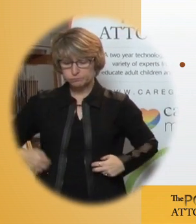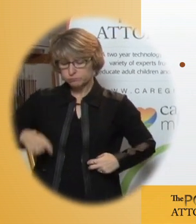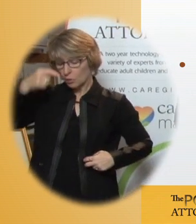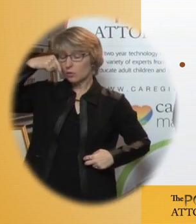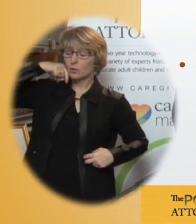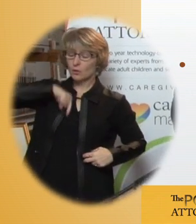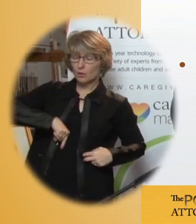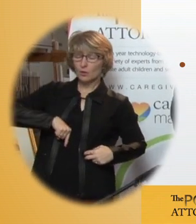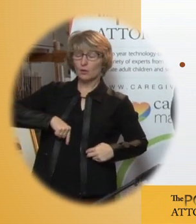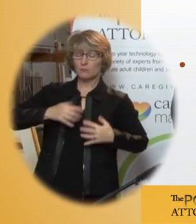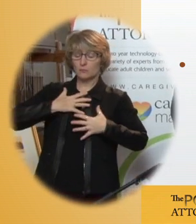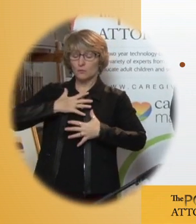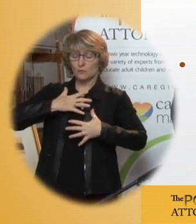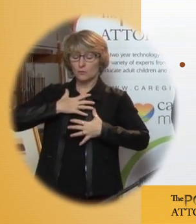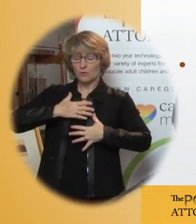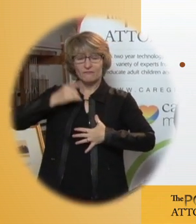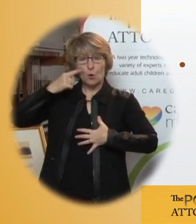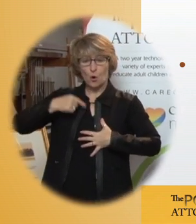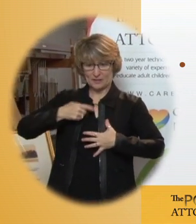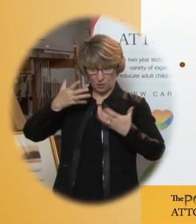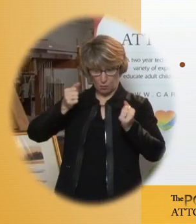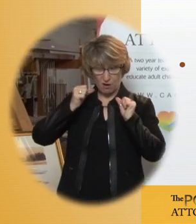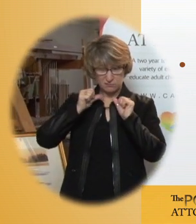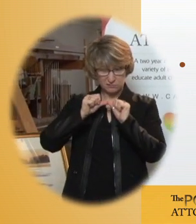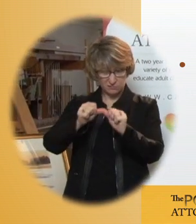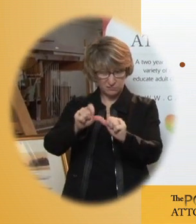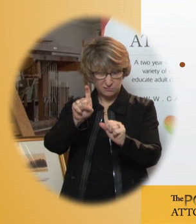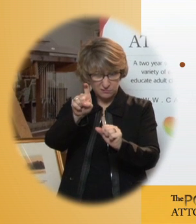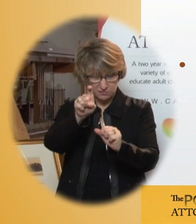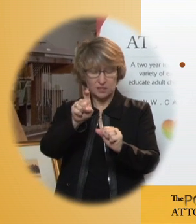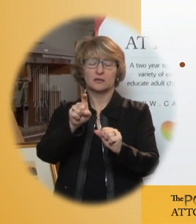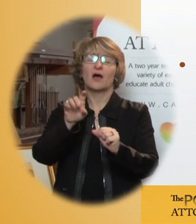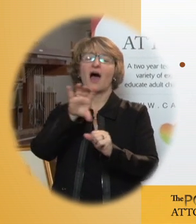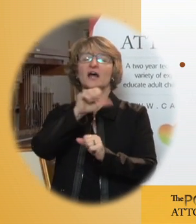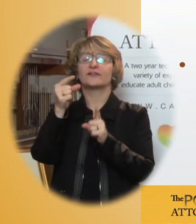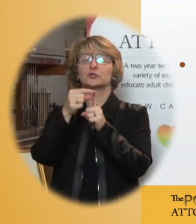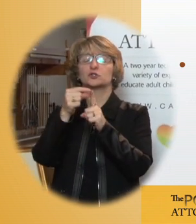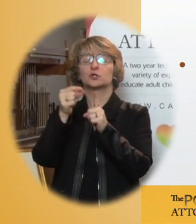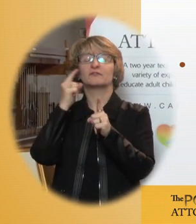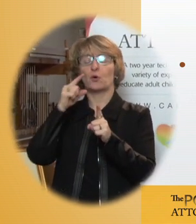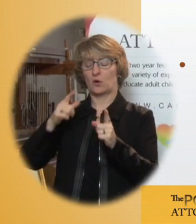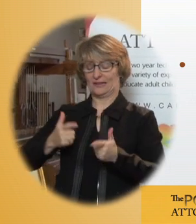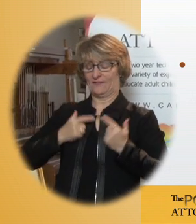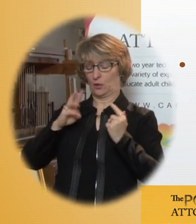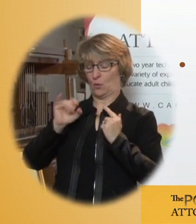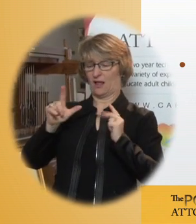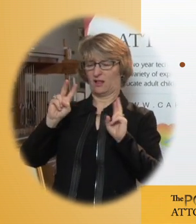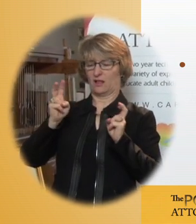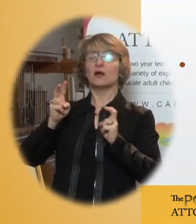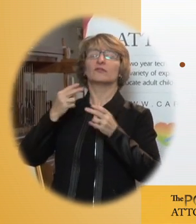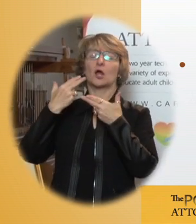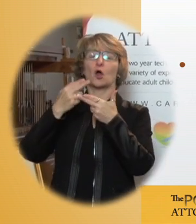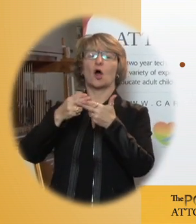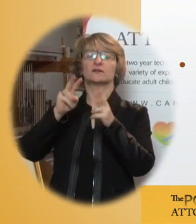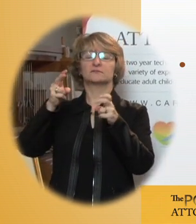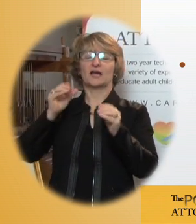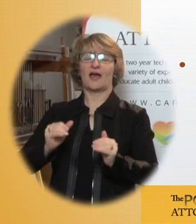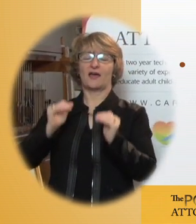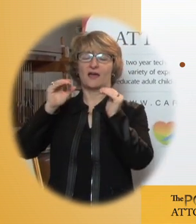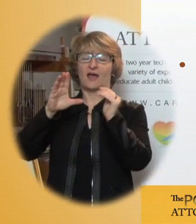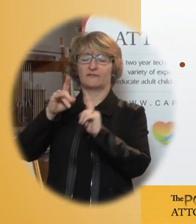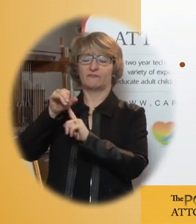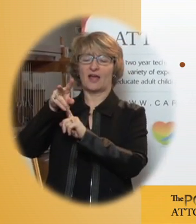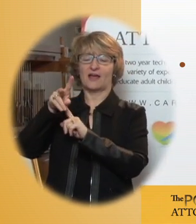recovery? Another term for living will, which they use a lot now, is called advance directives. So if you're in